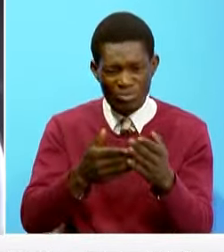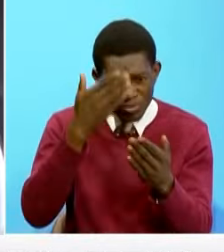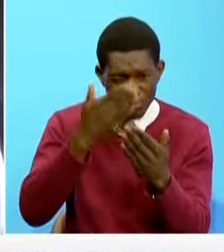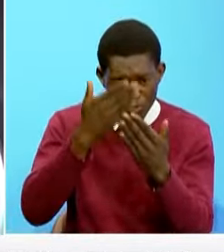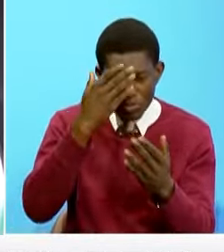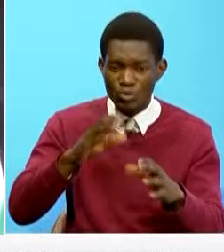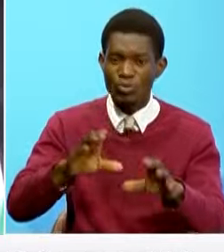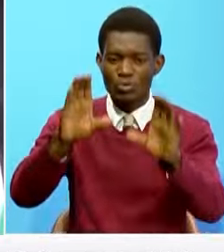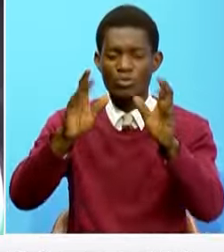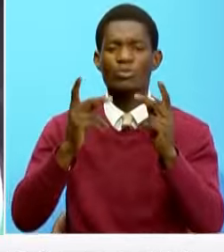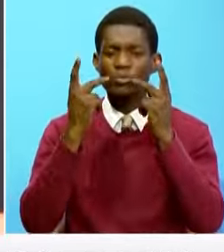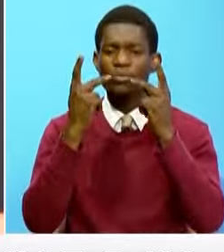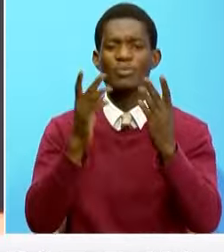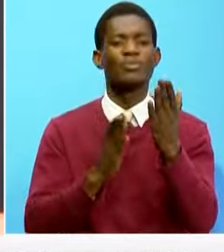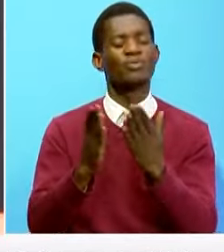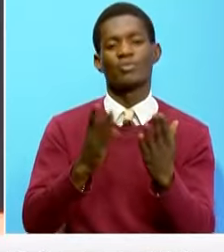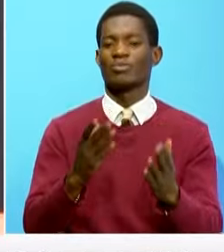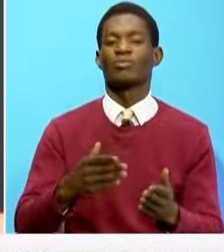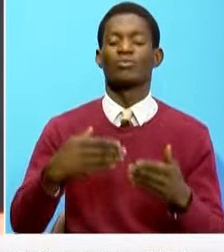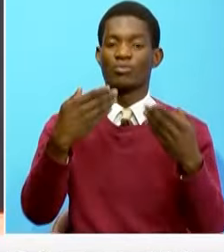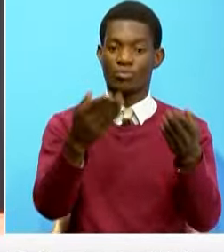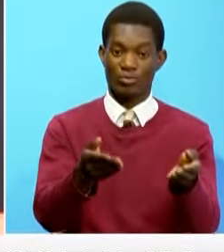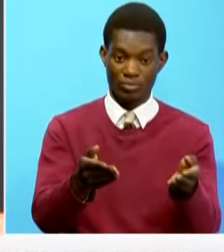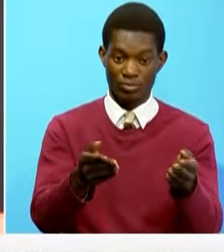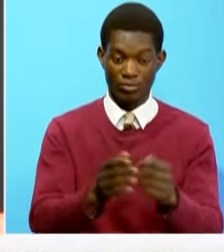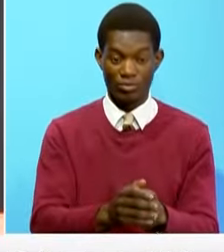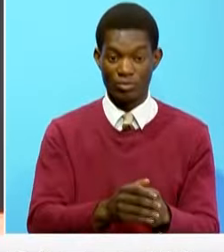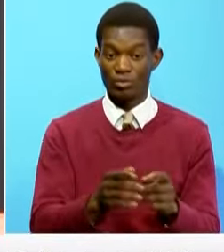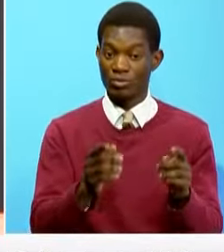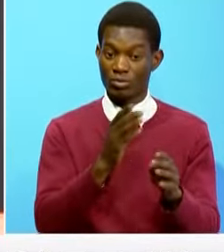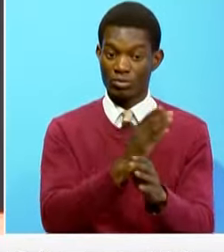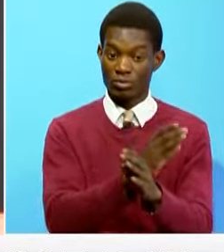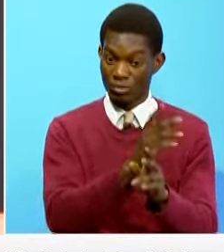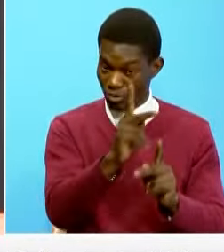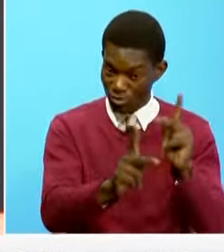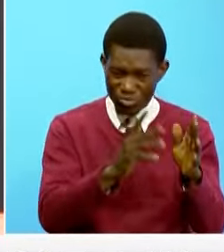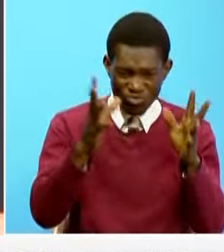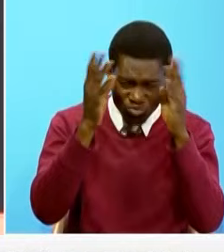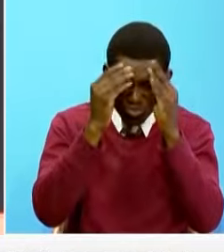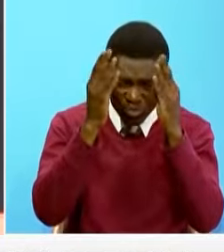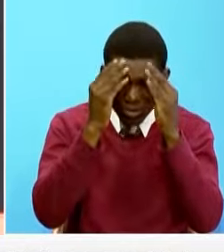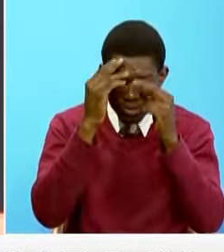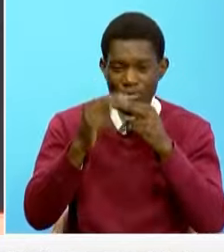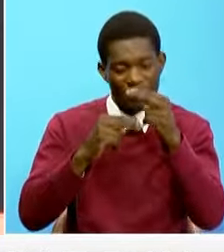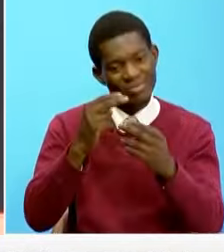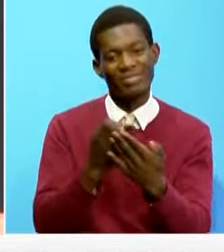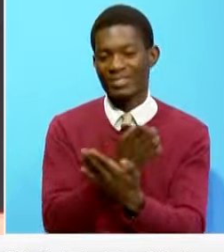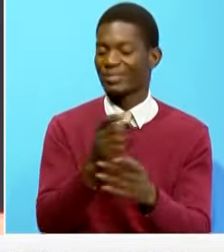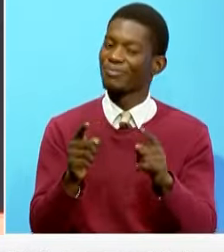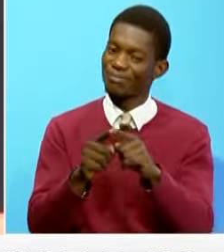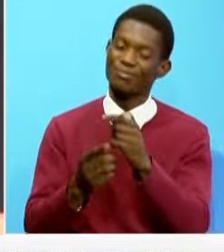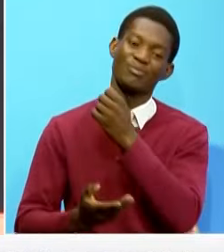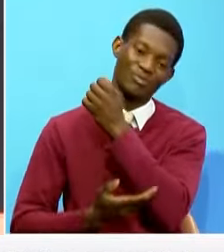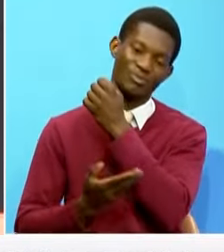A well-educated and informed citizenry is a foundation of a thriving economy,